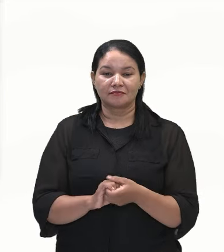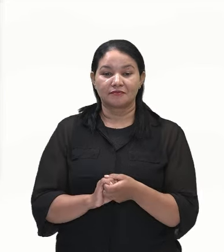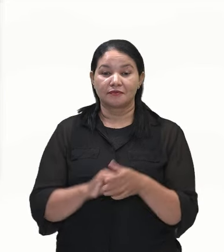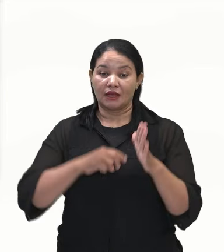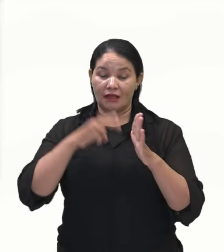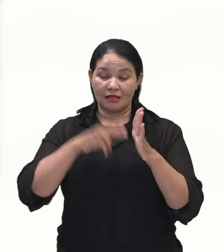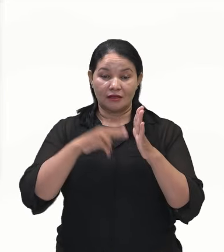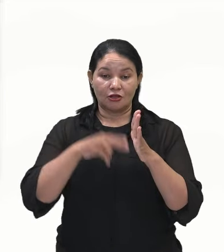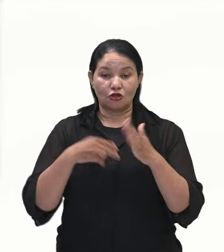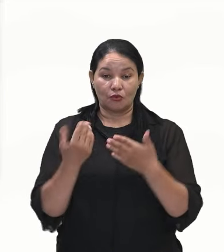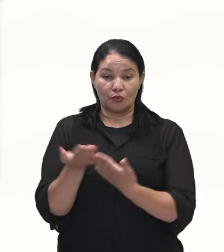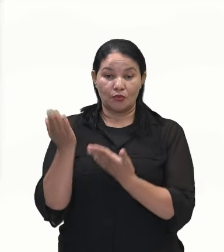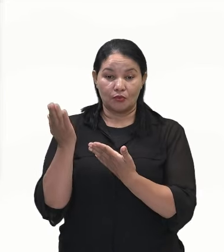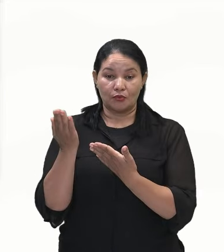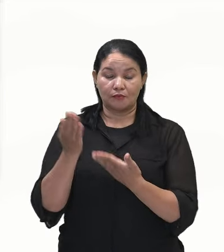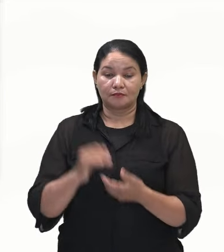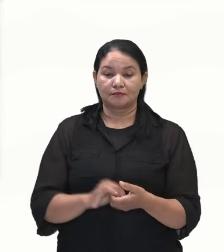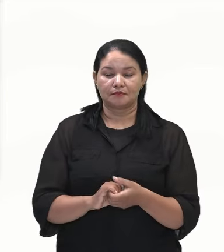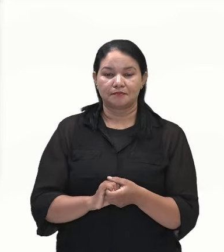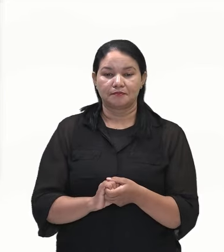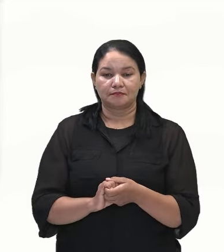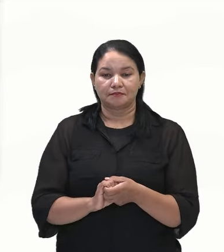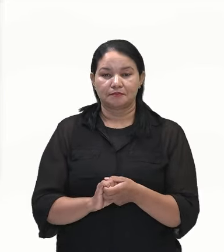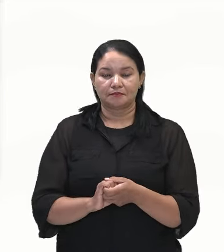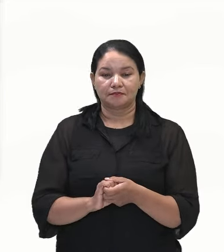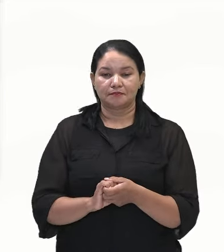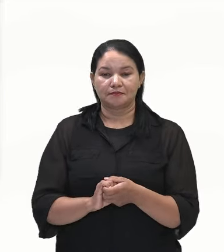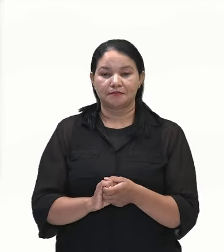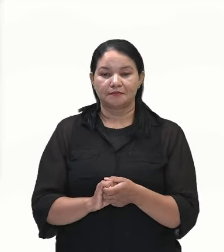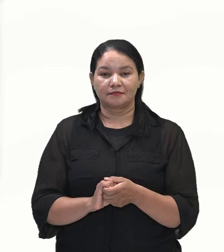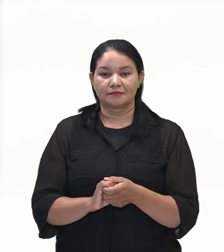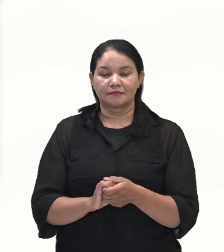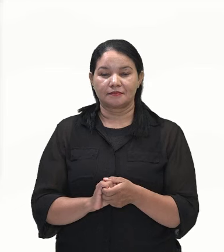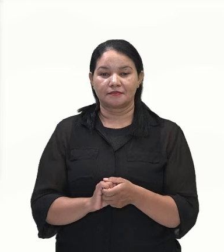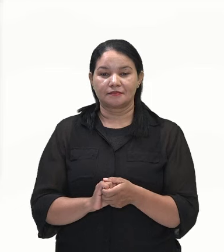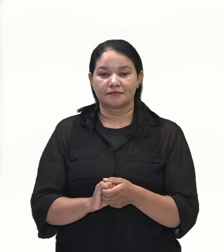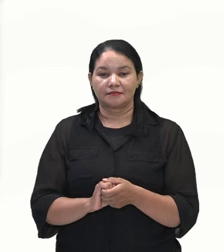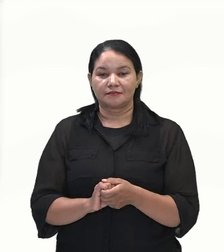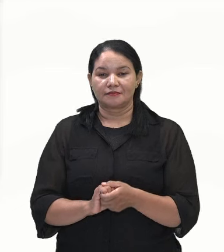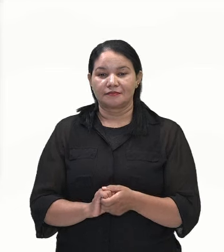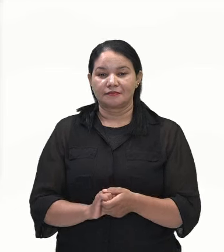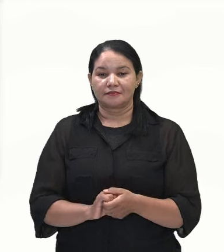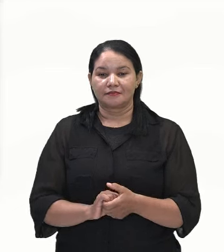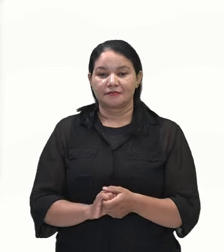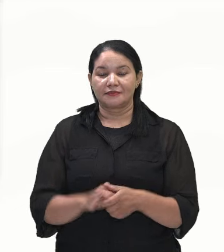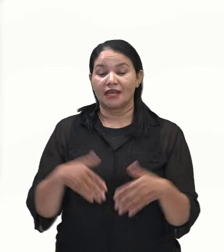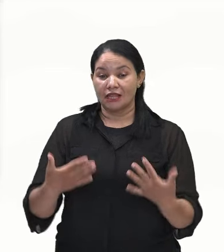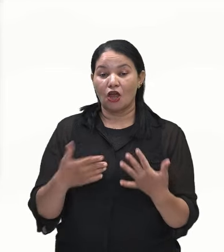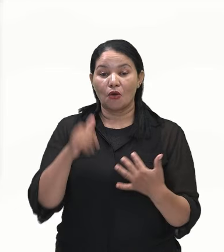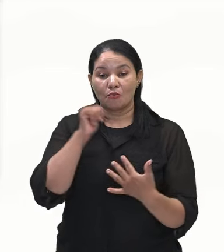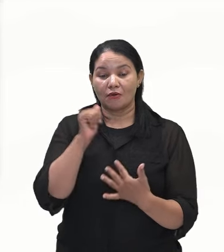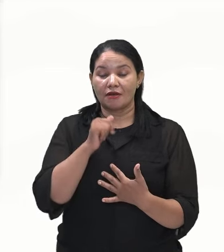waiting to incorporate more mindful practice into my routine. Então ela fala,